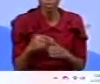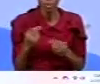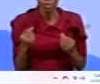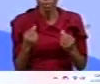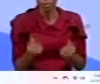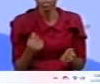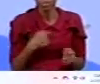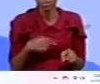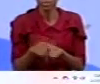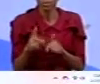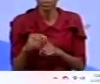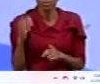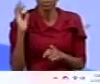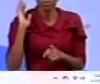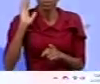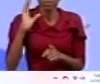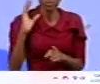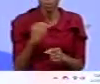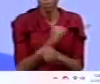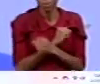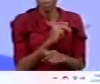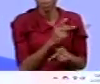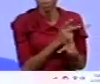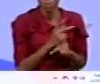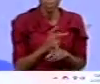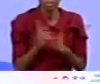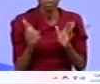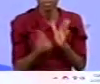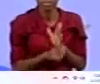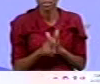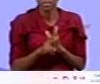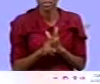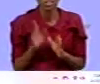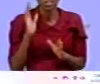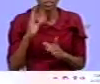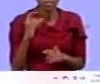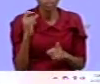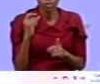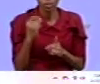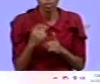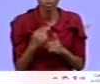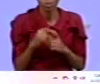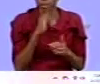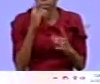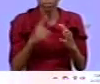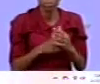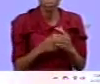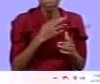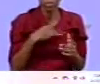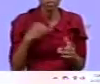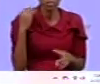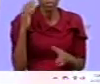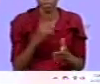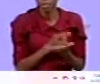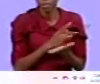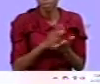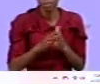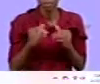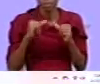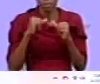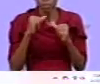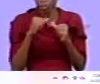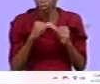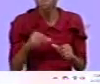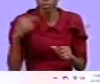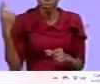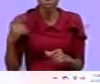judgments endures forever. Princes have persecuted me without a cause, but my heart standeth in awe of thy word. I rejoice at thy word